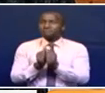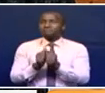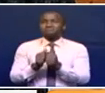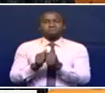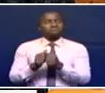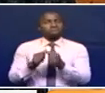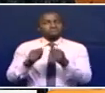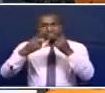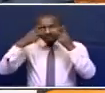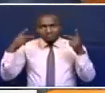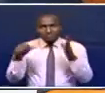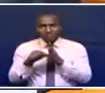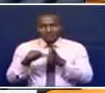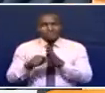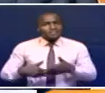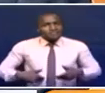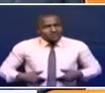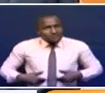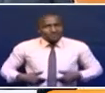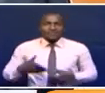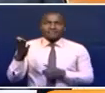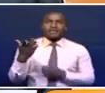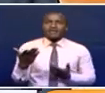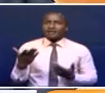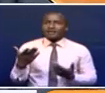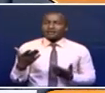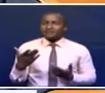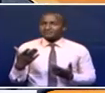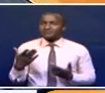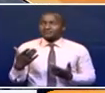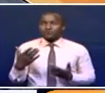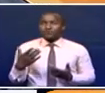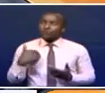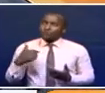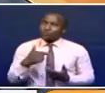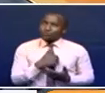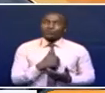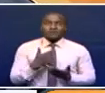Our country, a lot of people, it's actually a country of strikes. We are offering